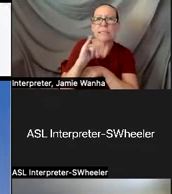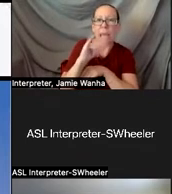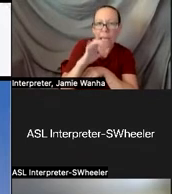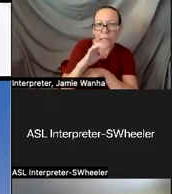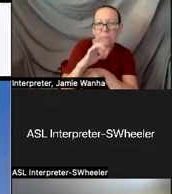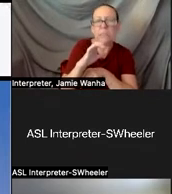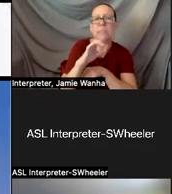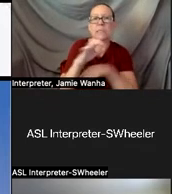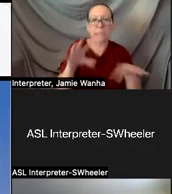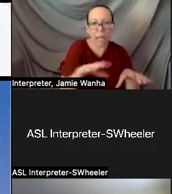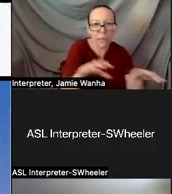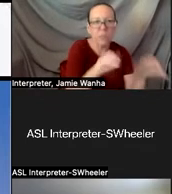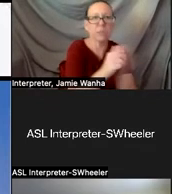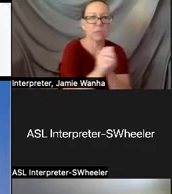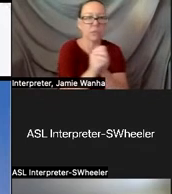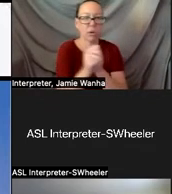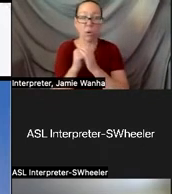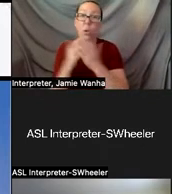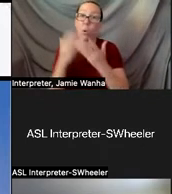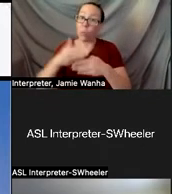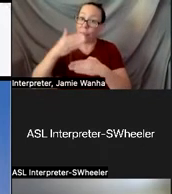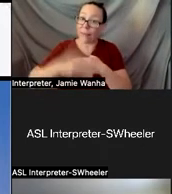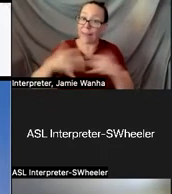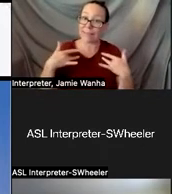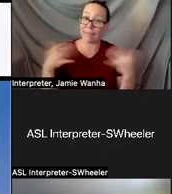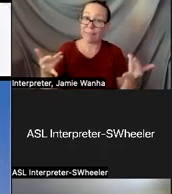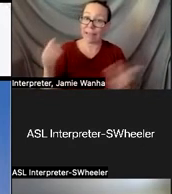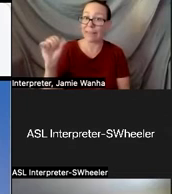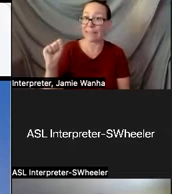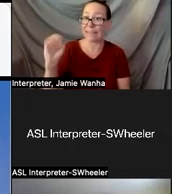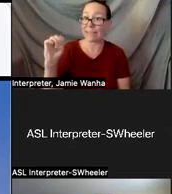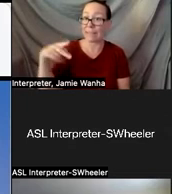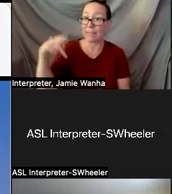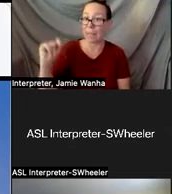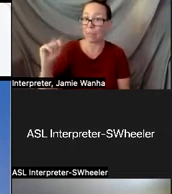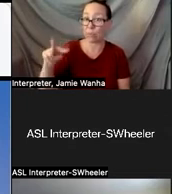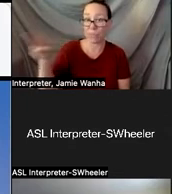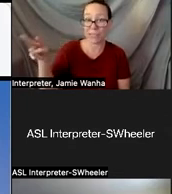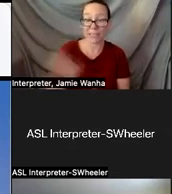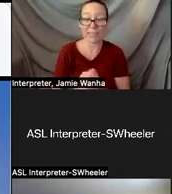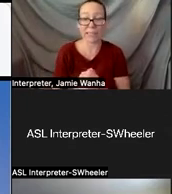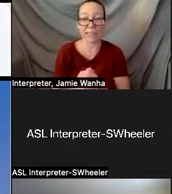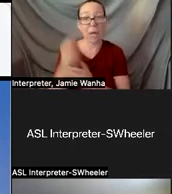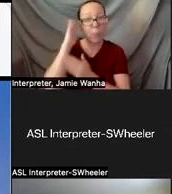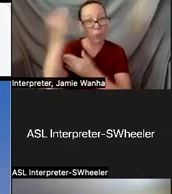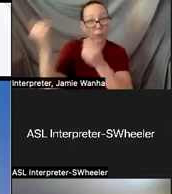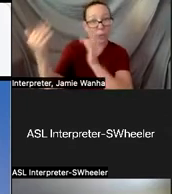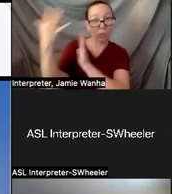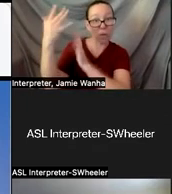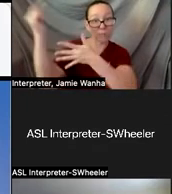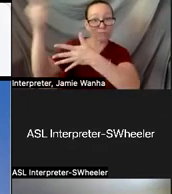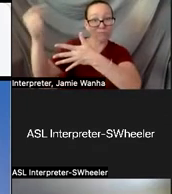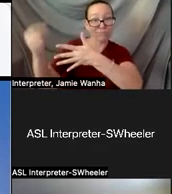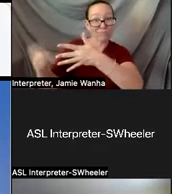on September the 2nd, the 2nd of September, in which we are going to address these issues about the relation between